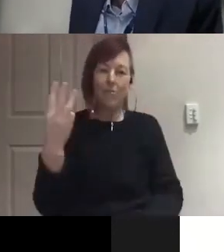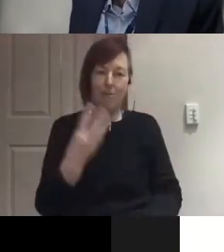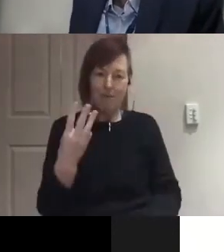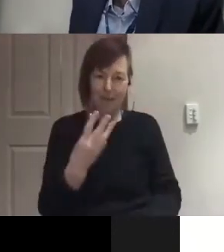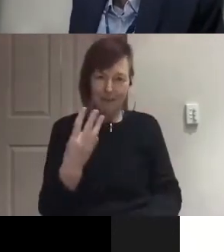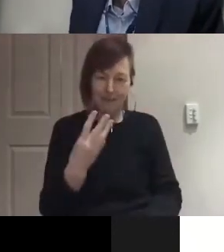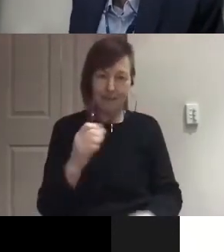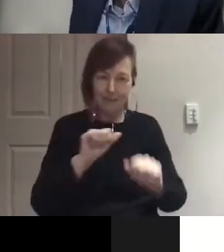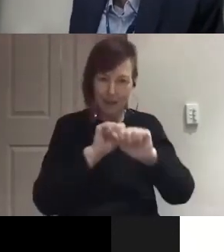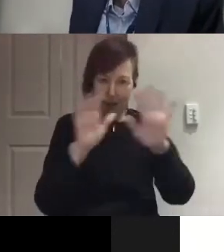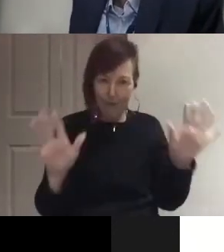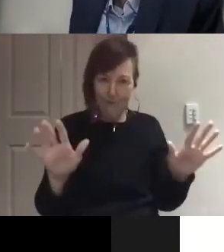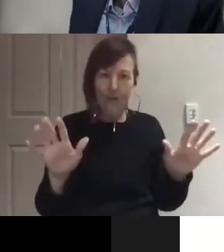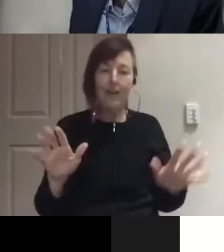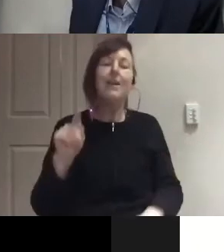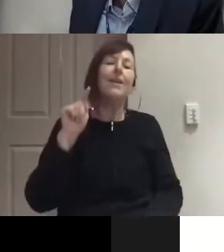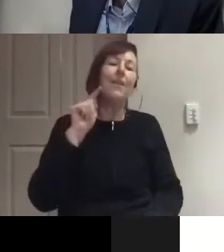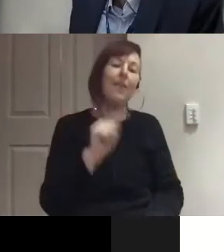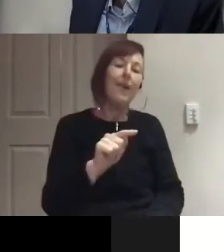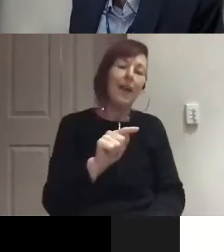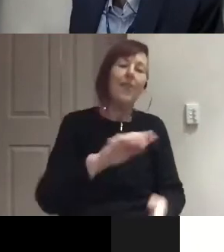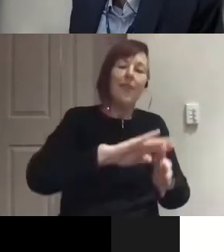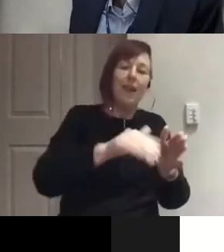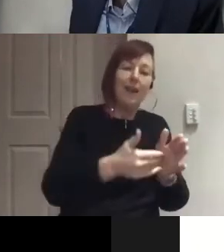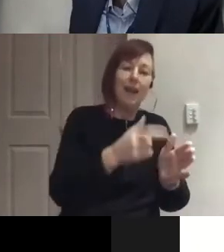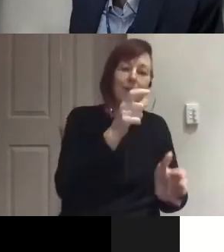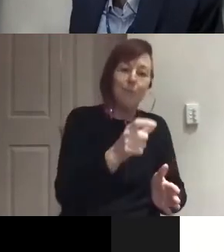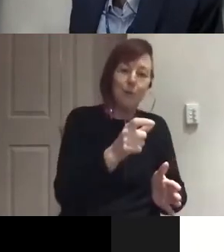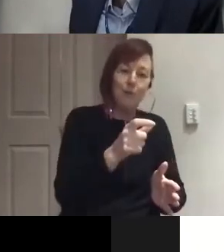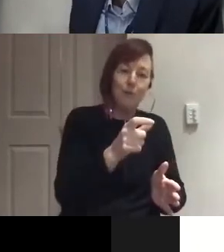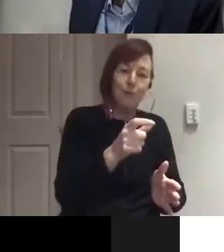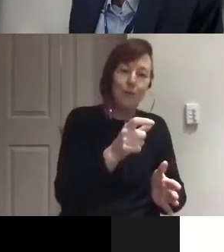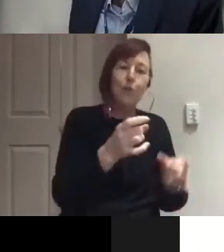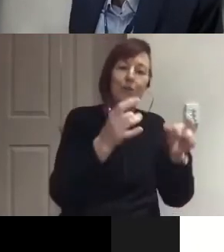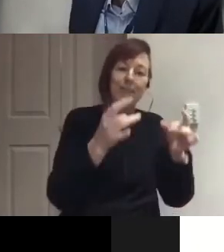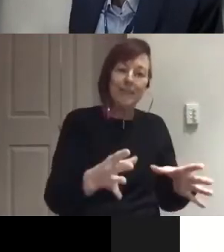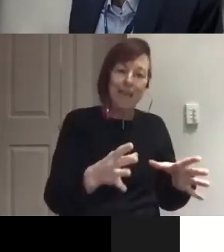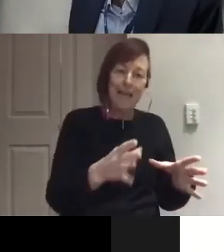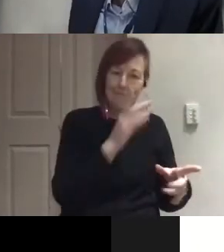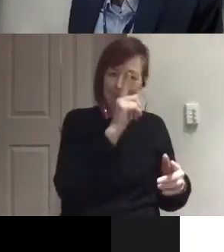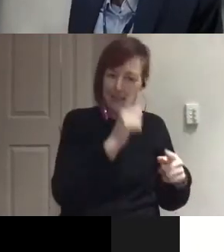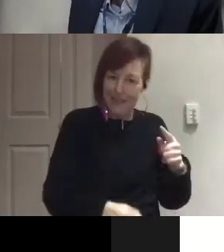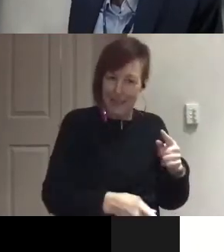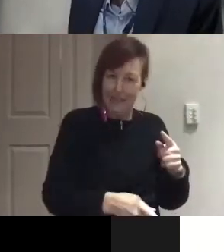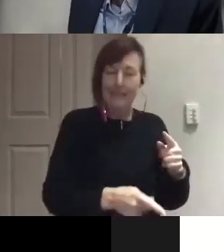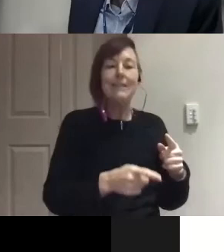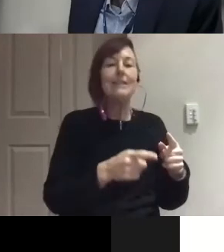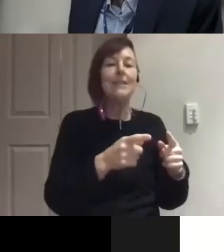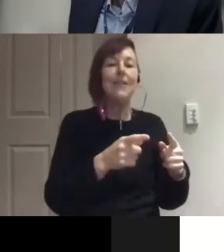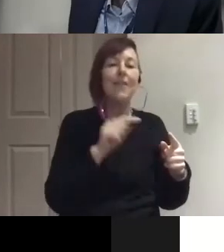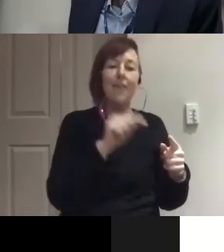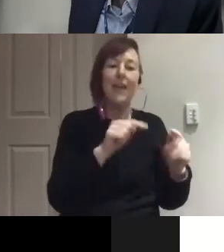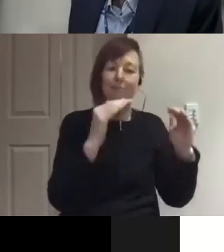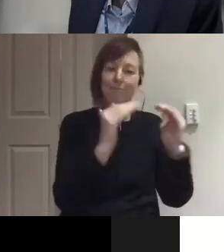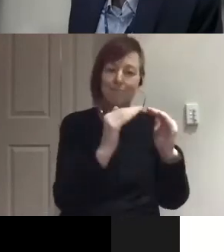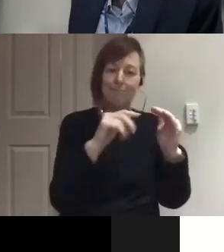the latest day 13 is when it's going to apply for any other household members. So you kind of, if you live together,